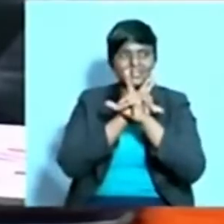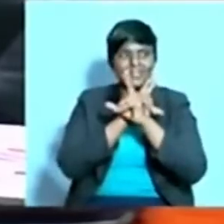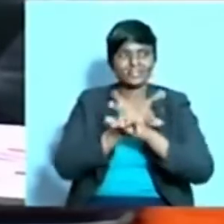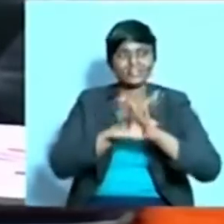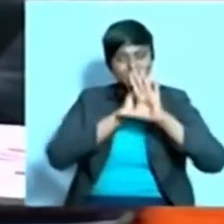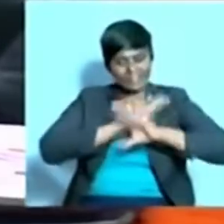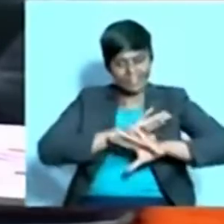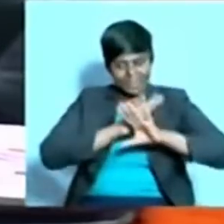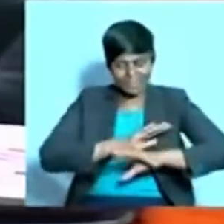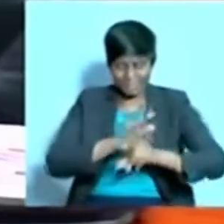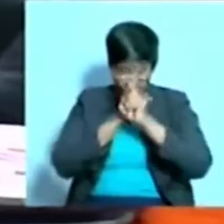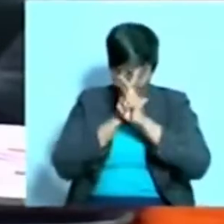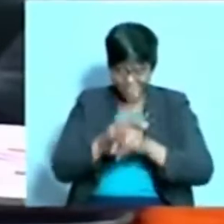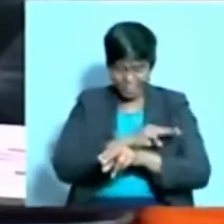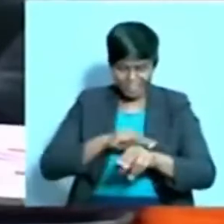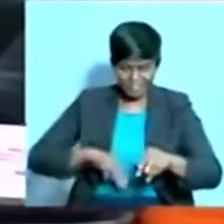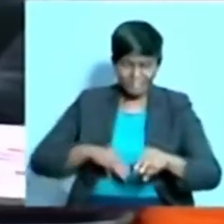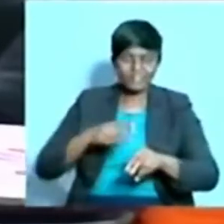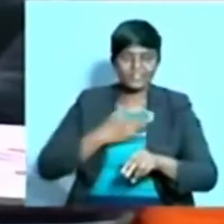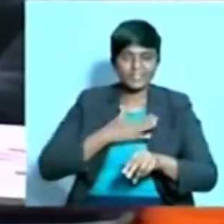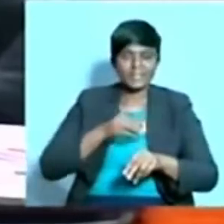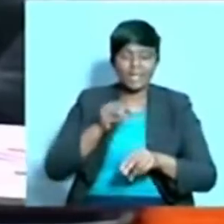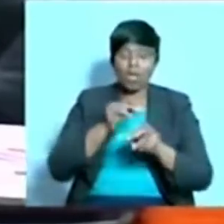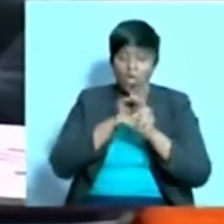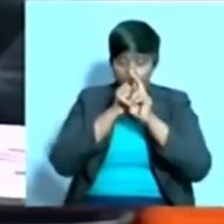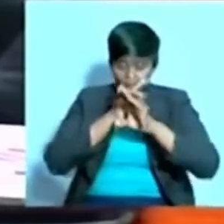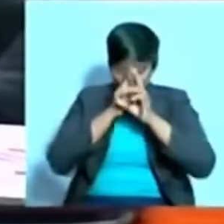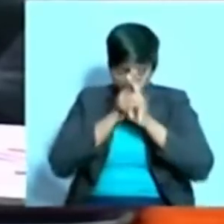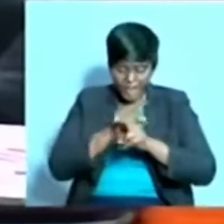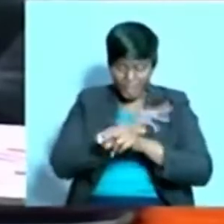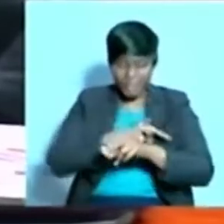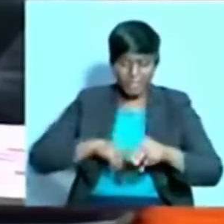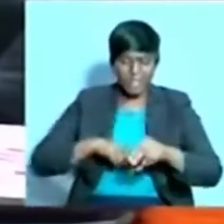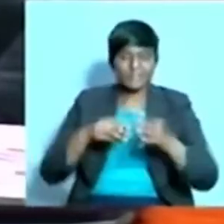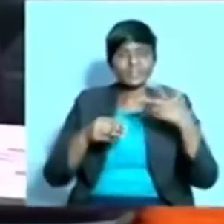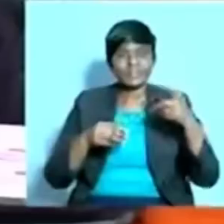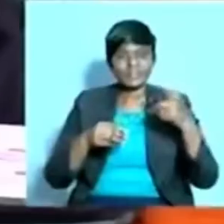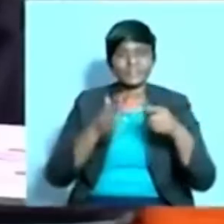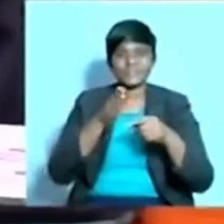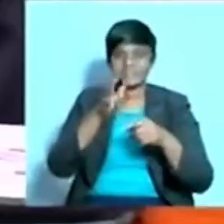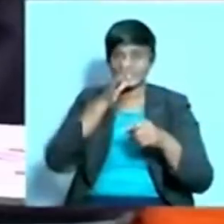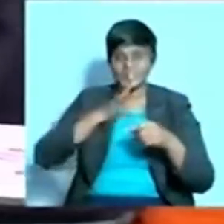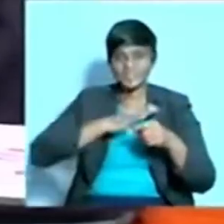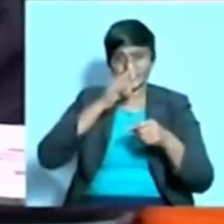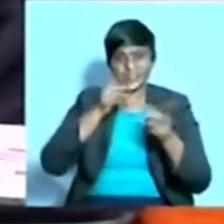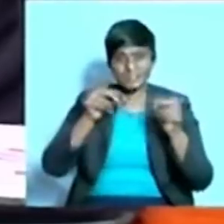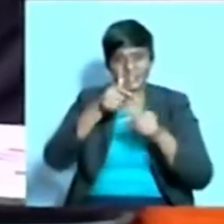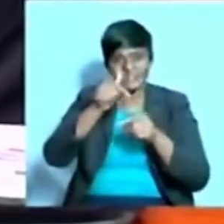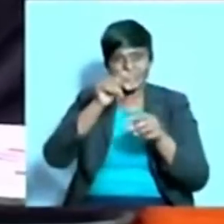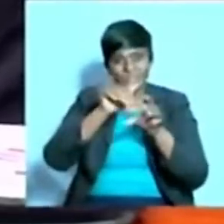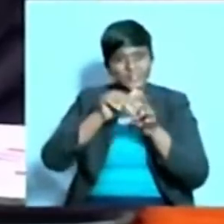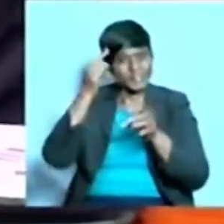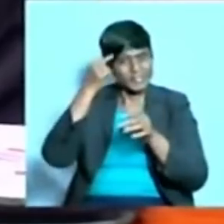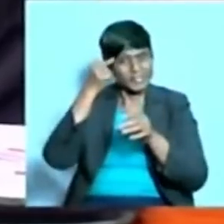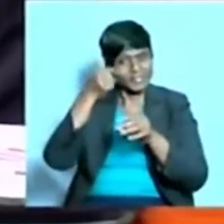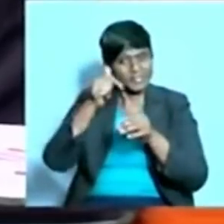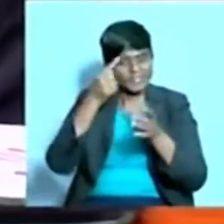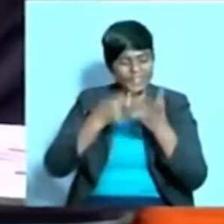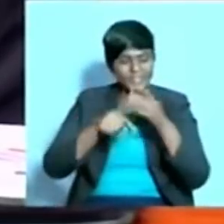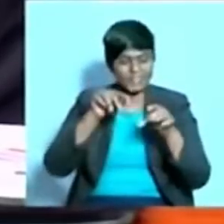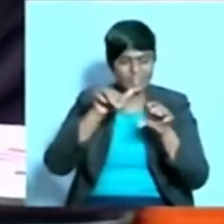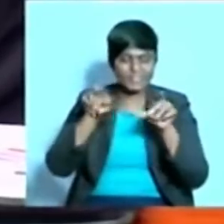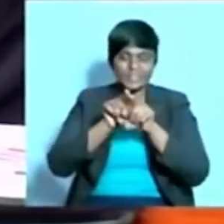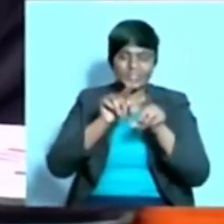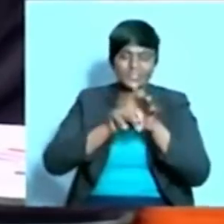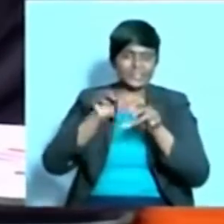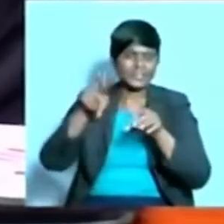Order, honorable members on my left. Madam Speaker, when they were in government and the ruling